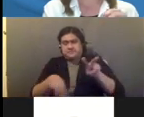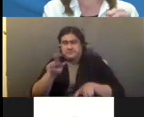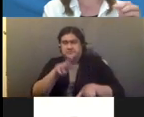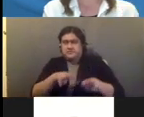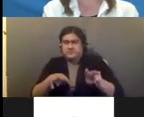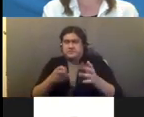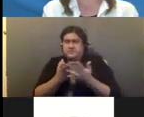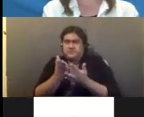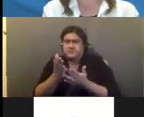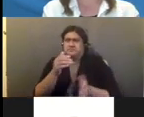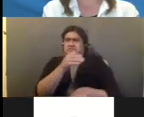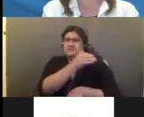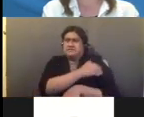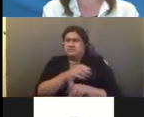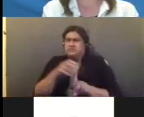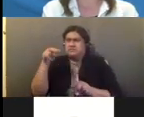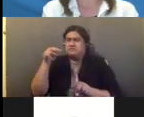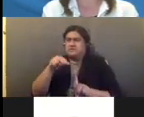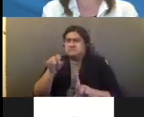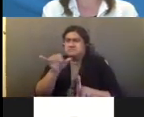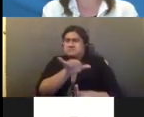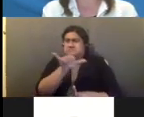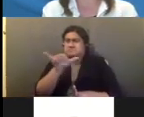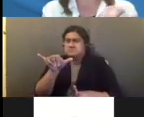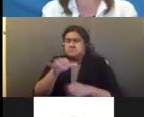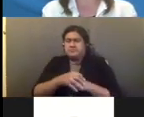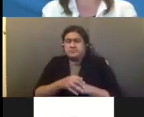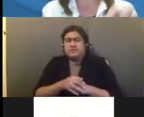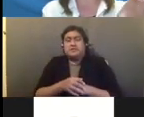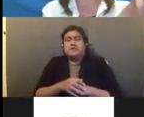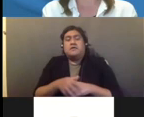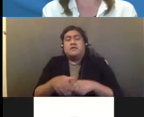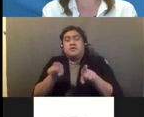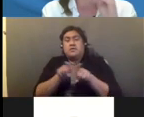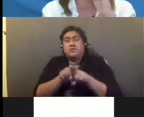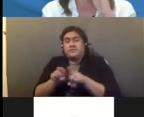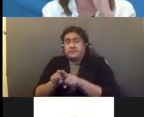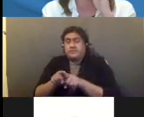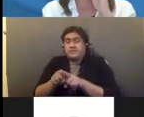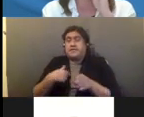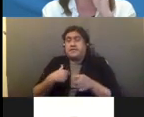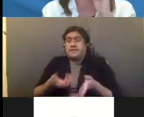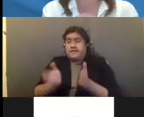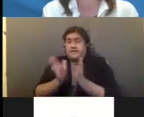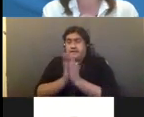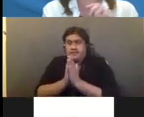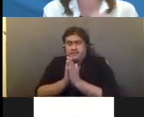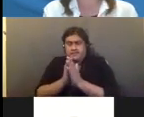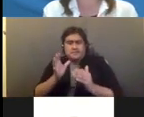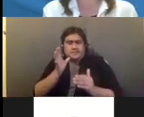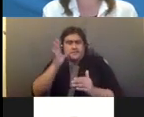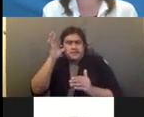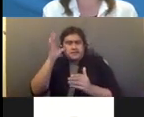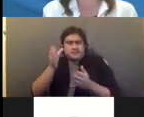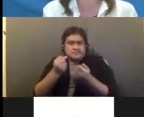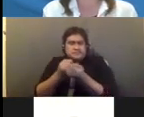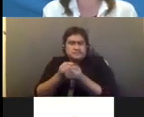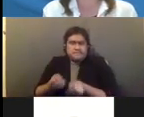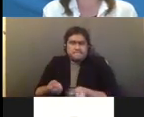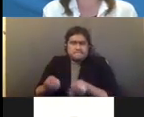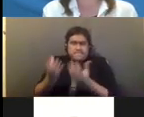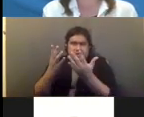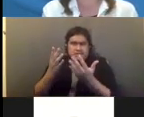And then they asked about the level of parental acceptance during those pivotal moments. And one interesting